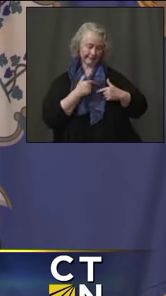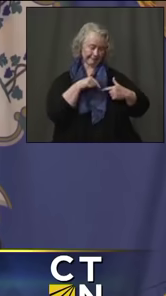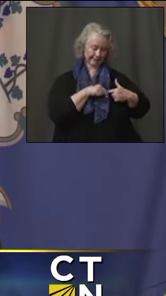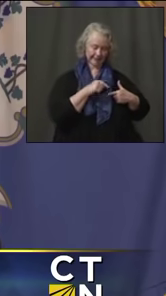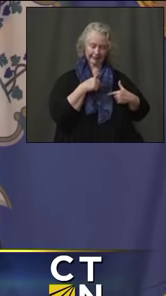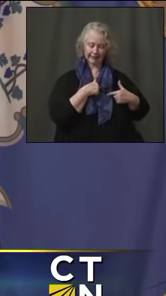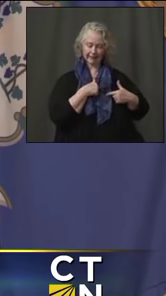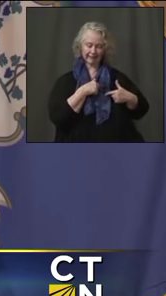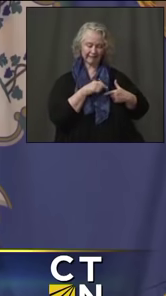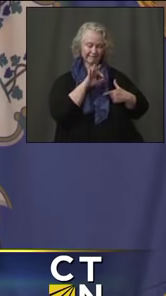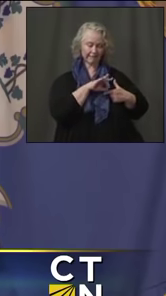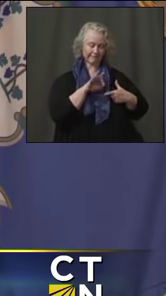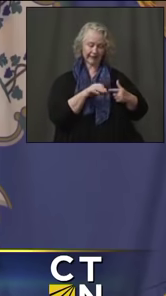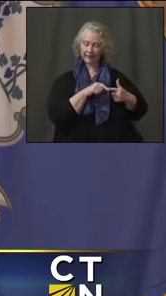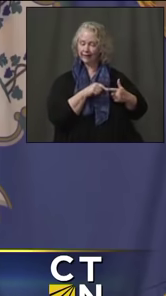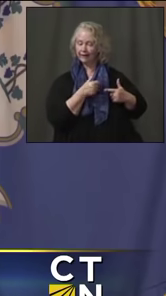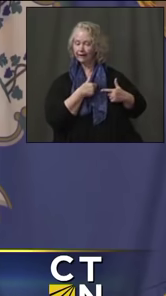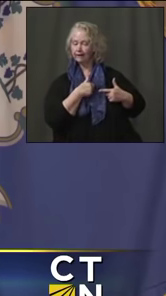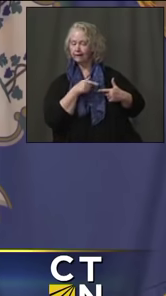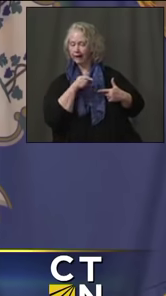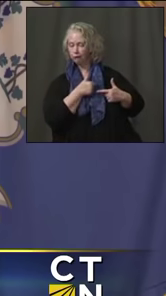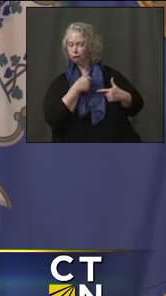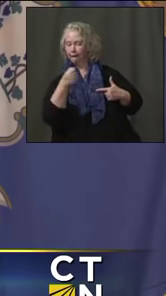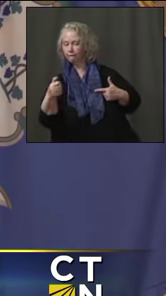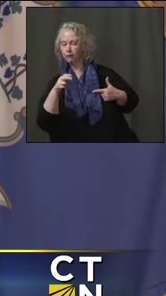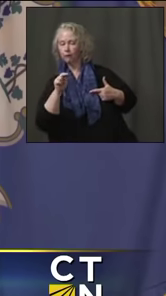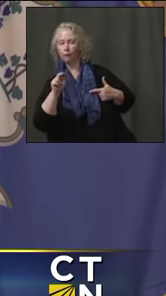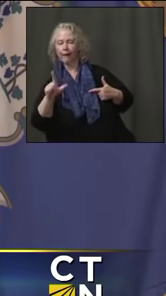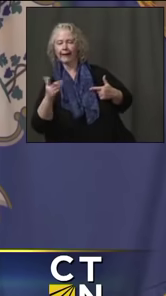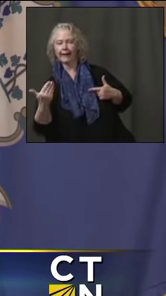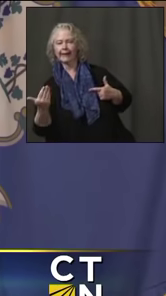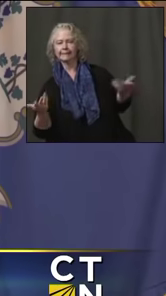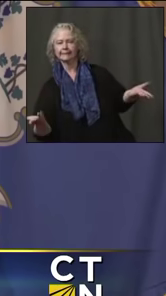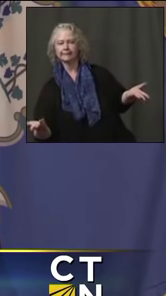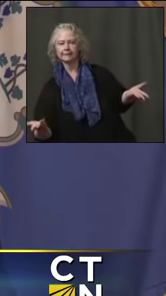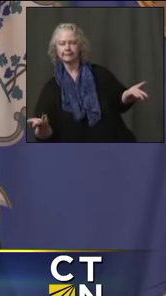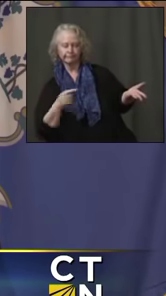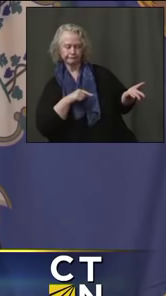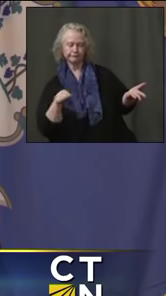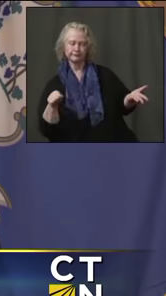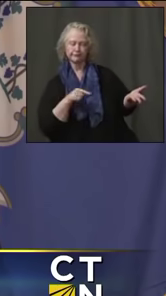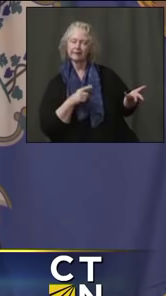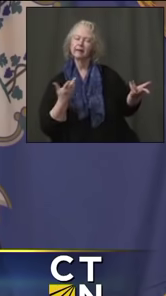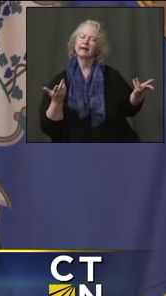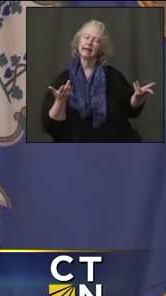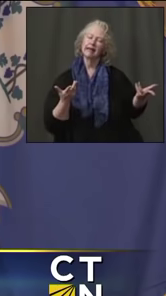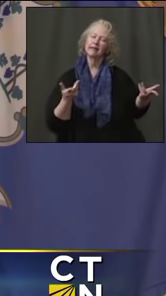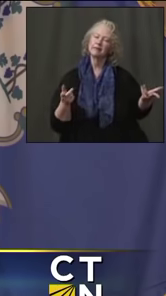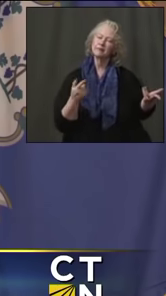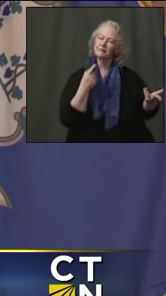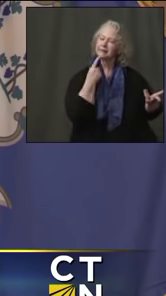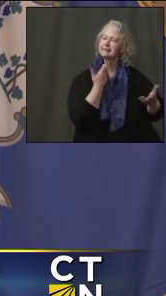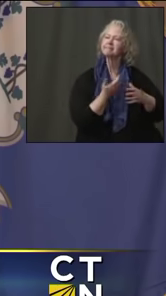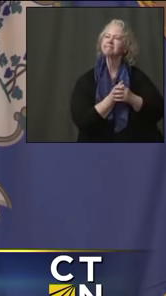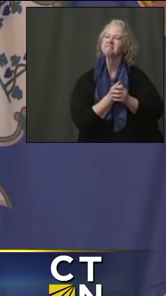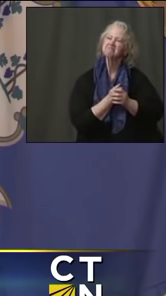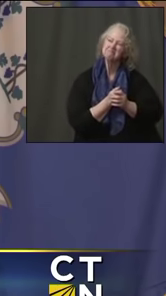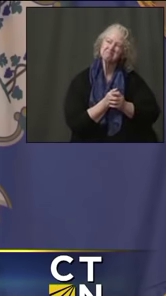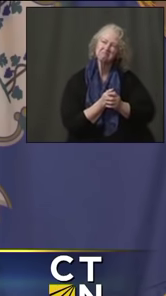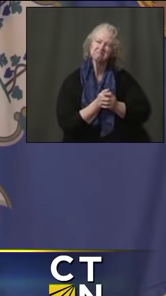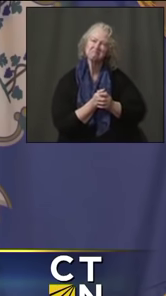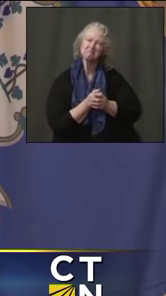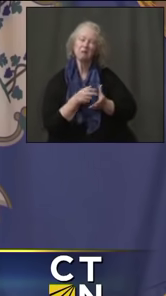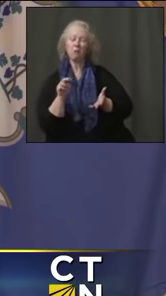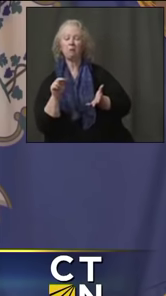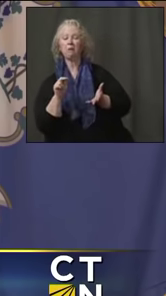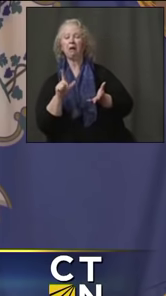in Fairfield County. So I think they acted cautiously on that. When you say, okay, let's say New